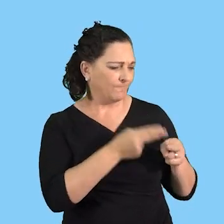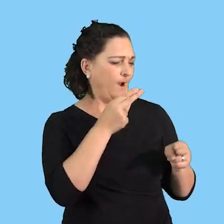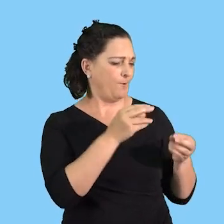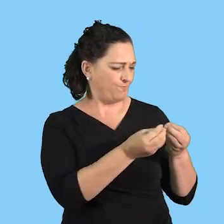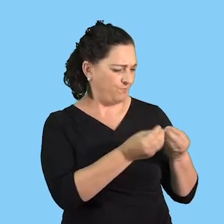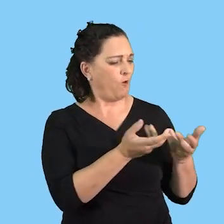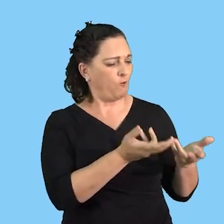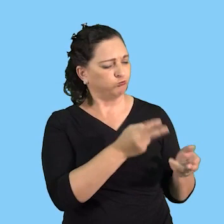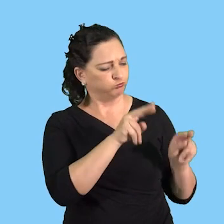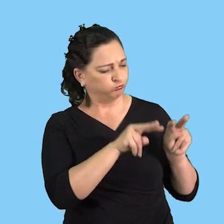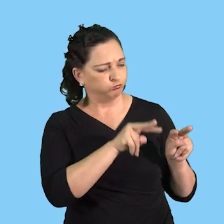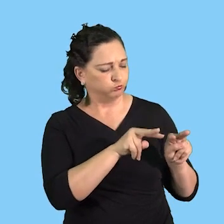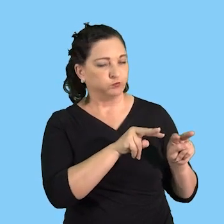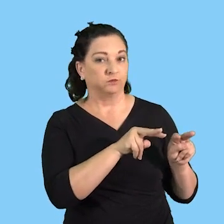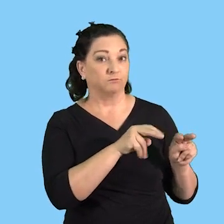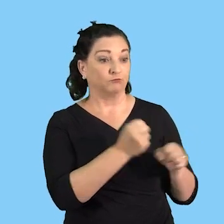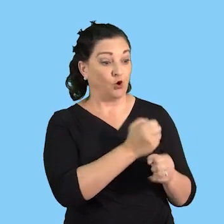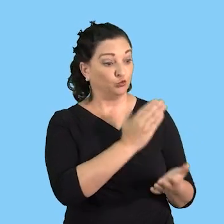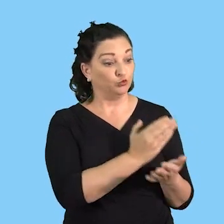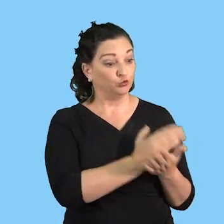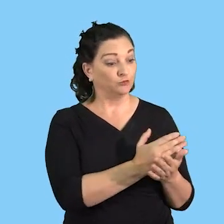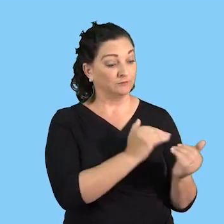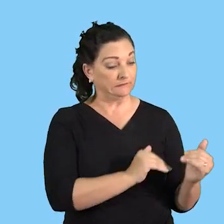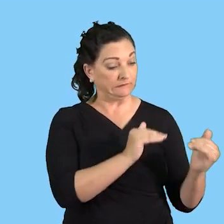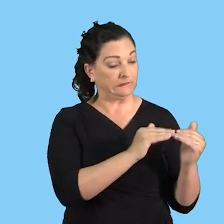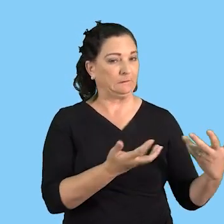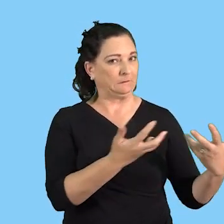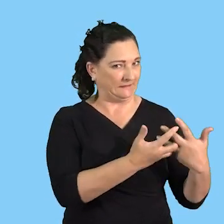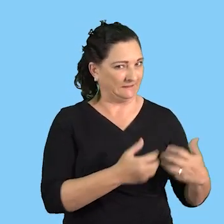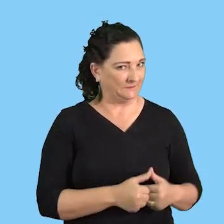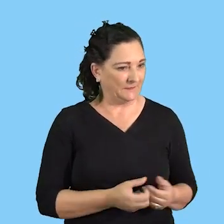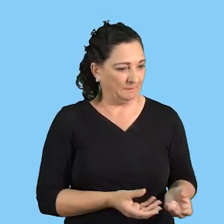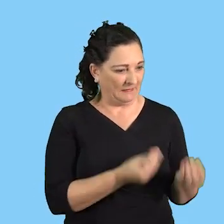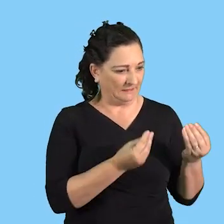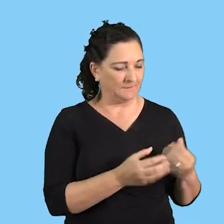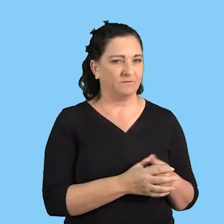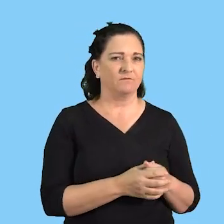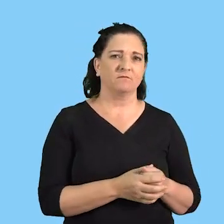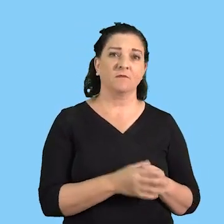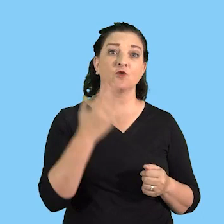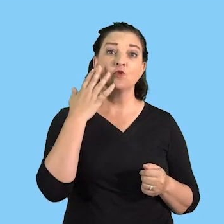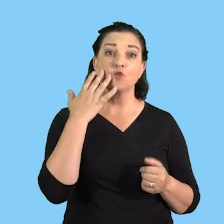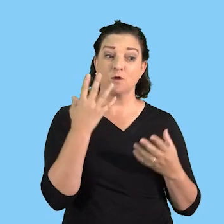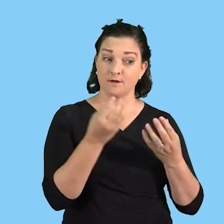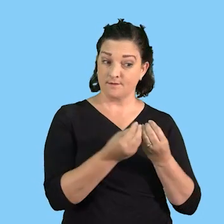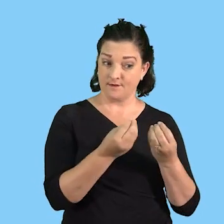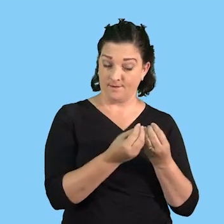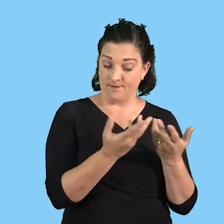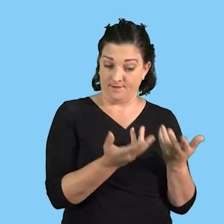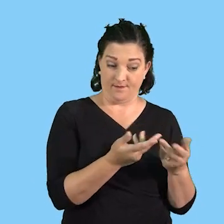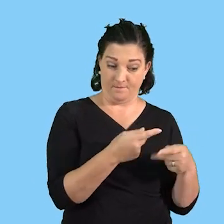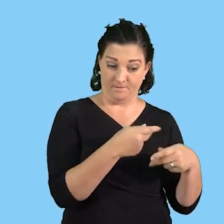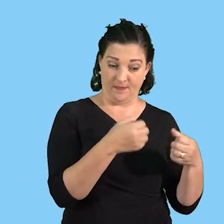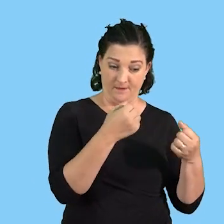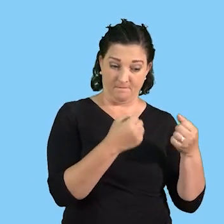it meets the required standards. Now, with this will mean that once a product is